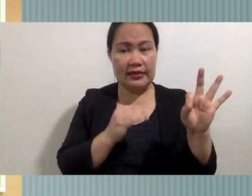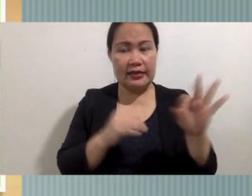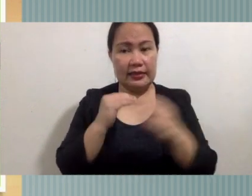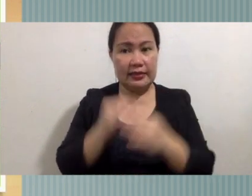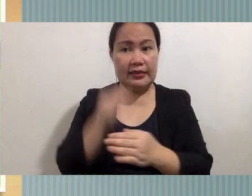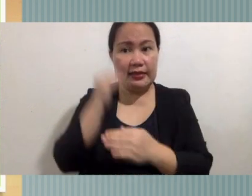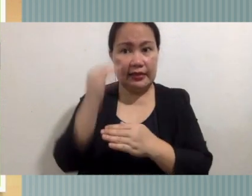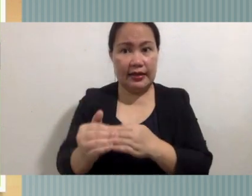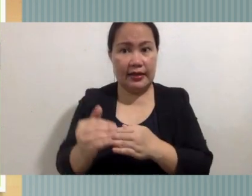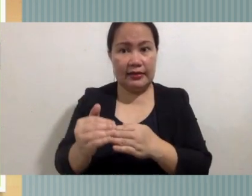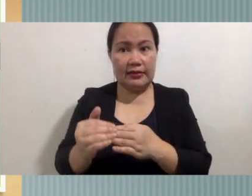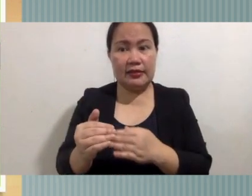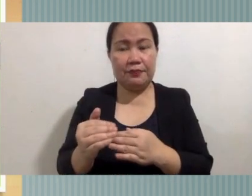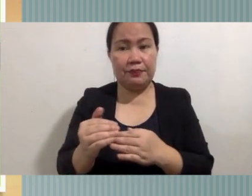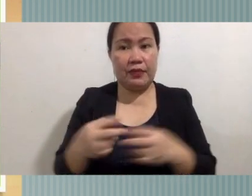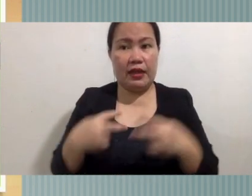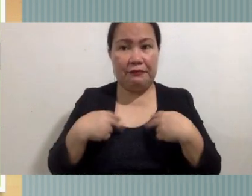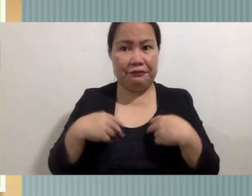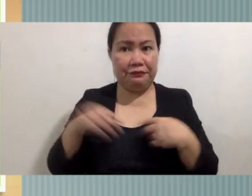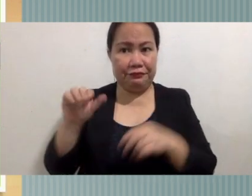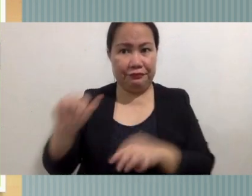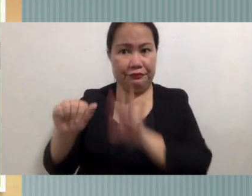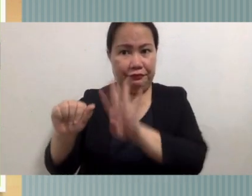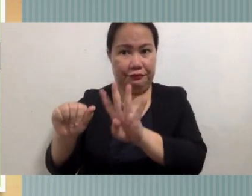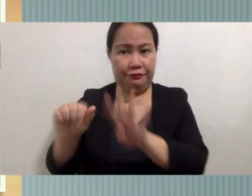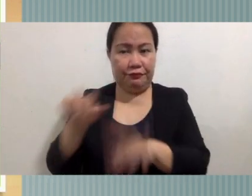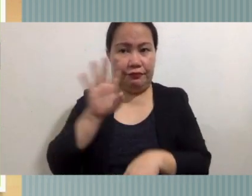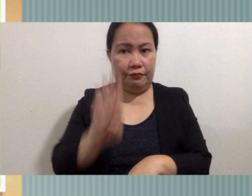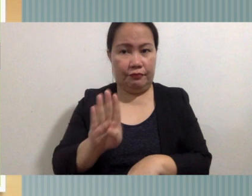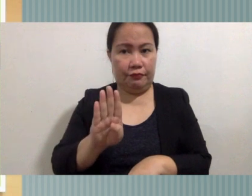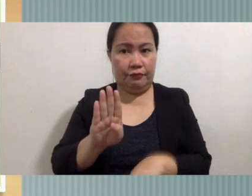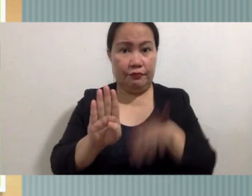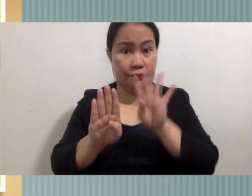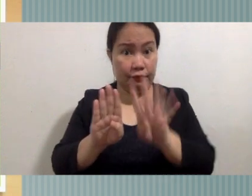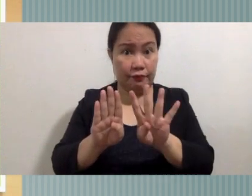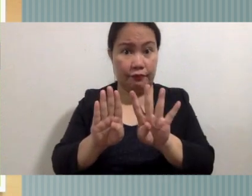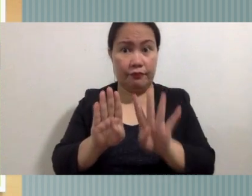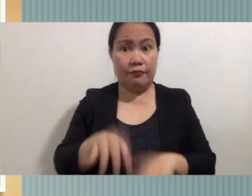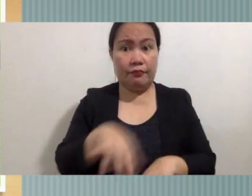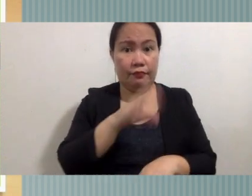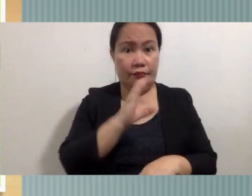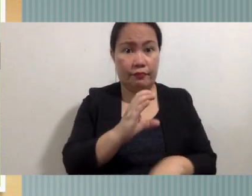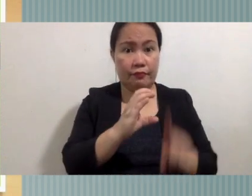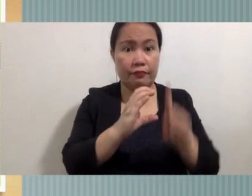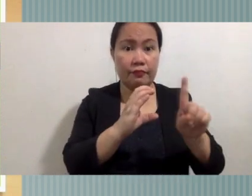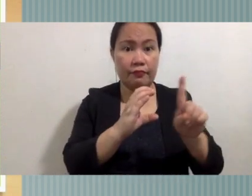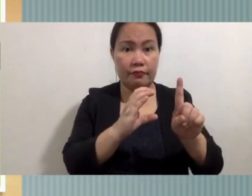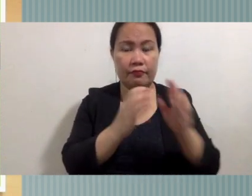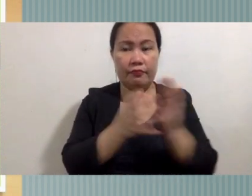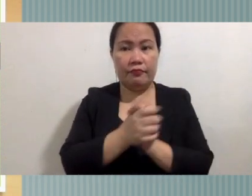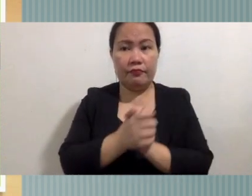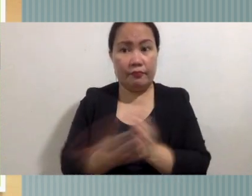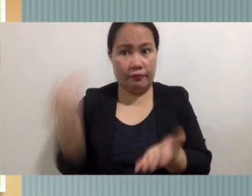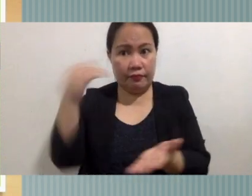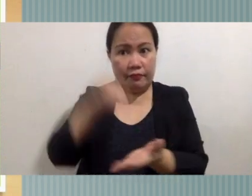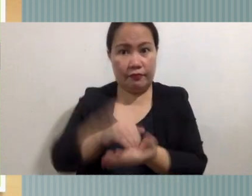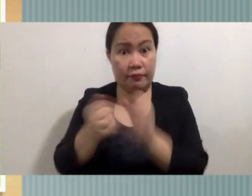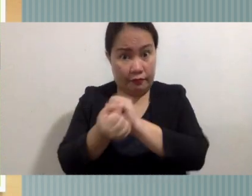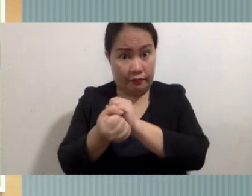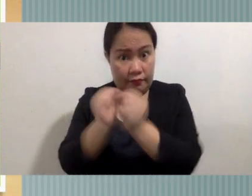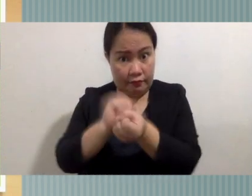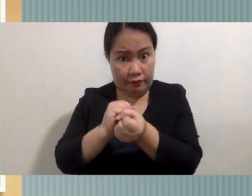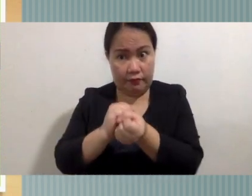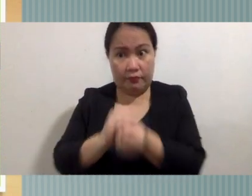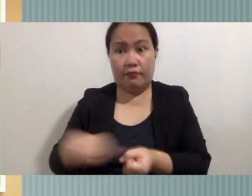9. Next, I have a is equal to 4, b is equal to 4, c is equal to 1. So let us